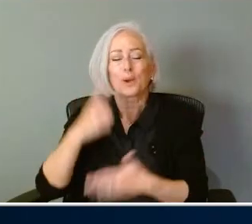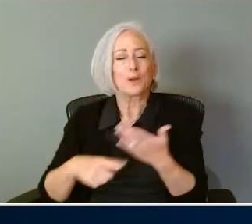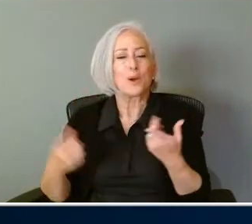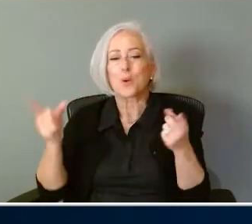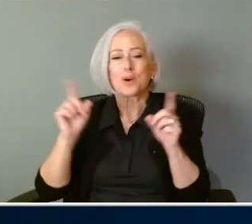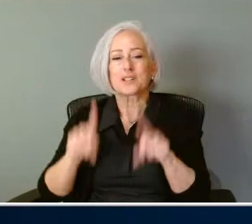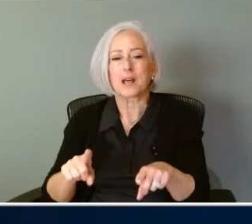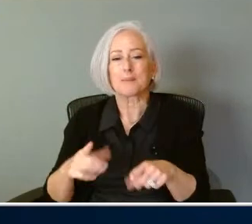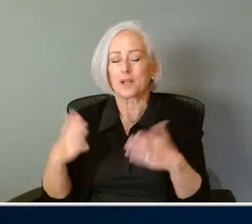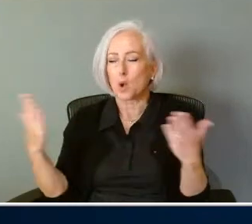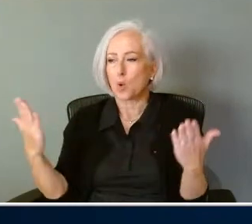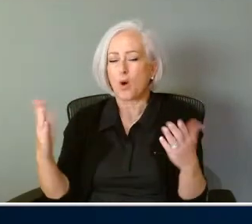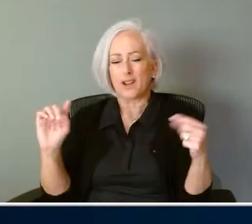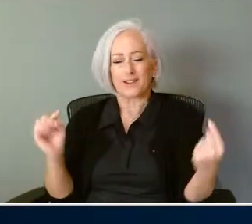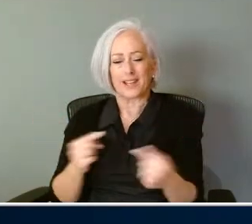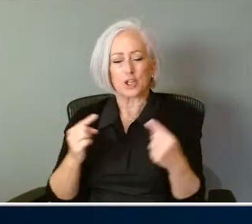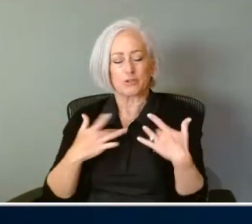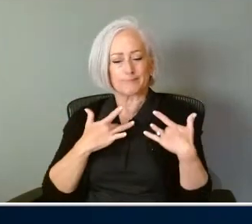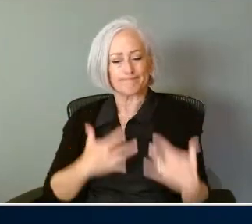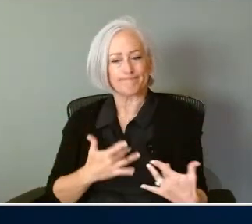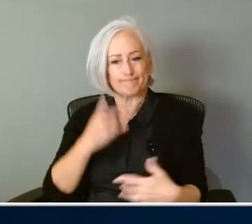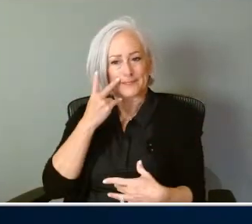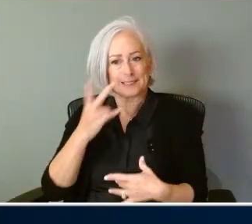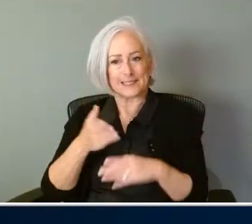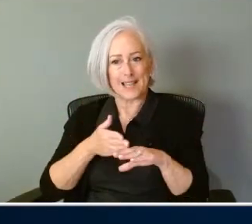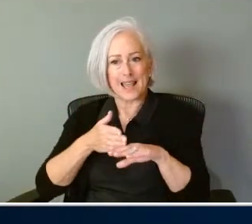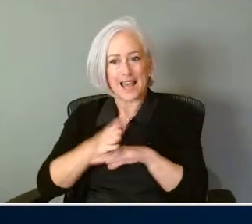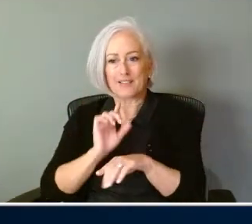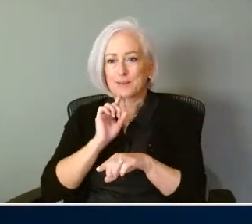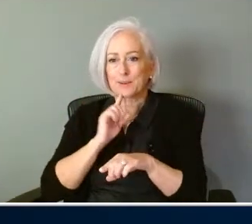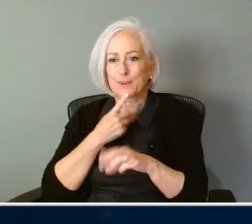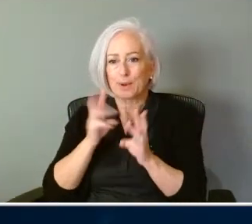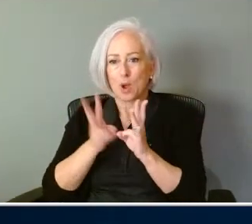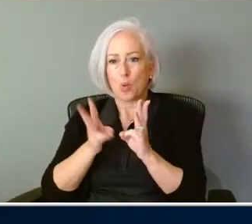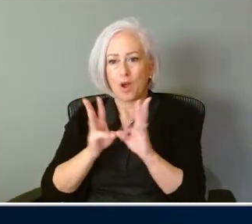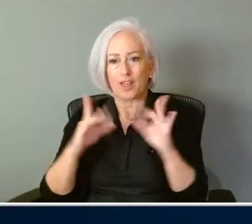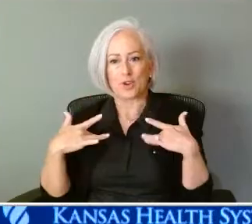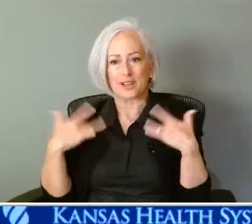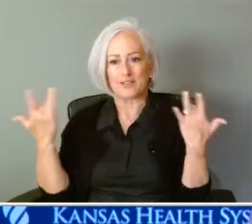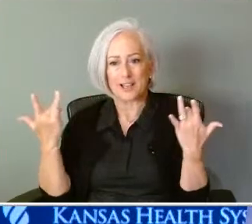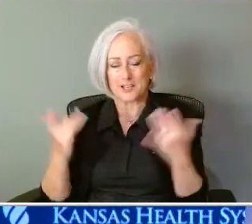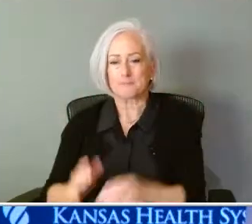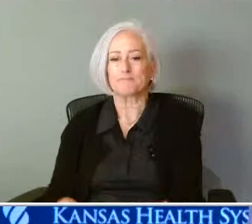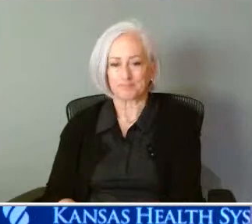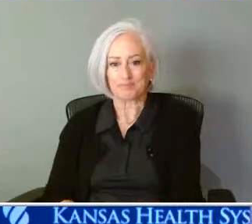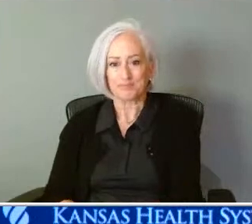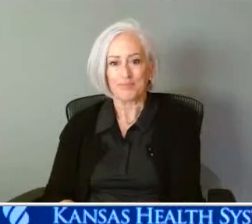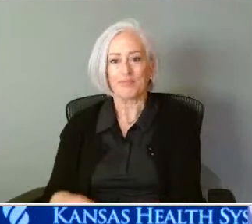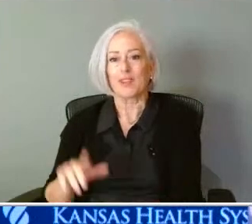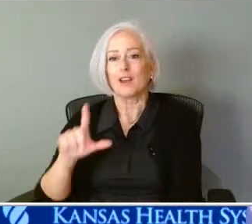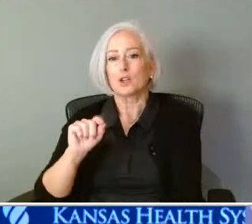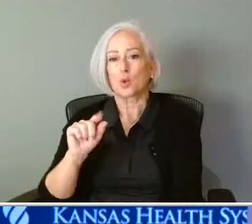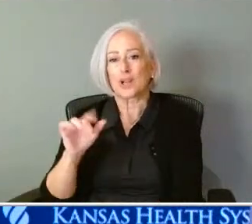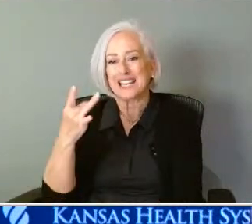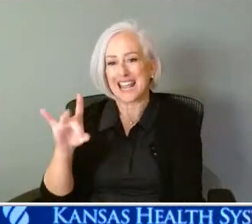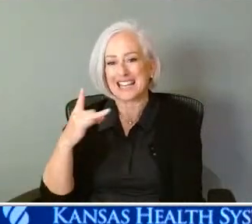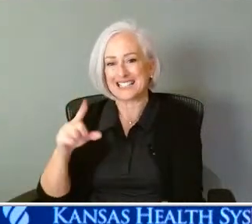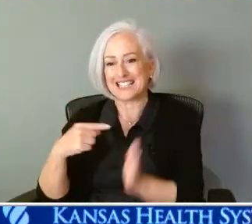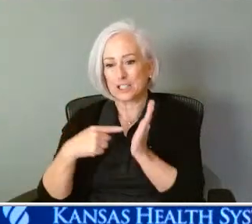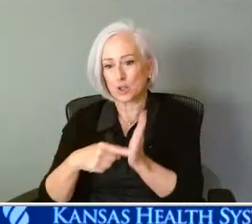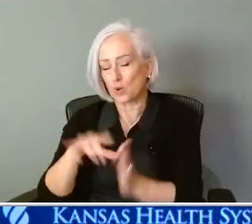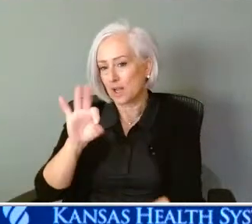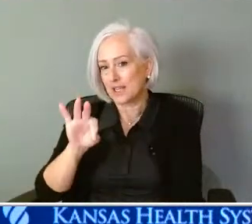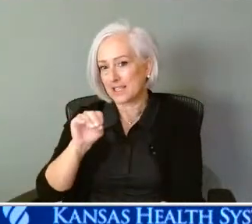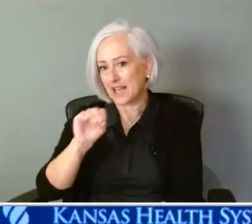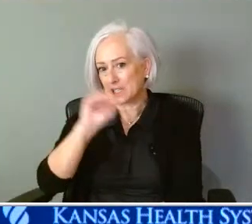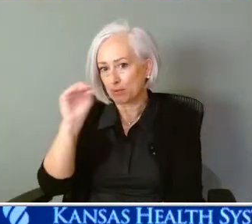you most often see after a severe weather event? Absolutely. A 2018 study showed that about 90% of the injuries we see after